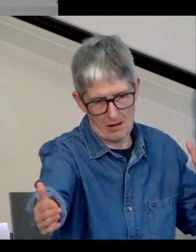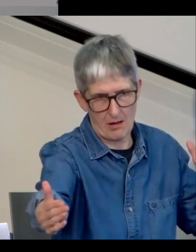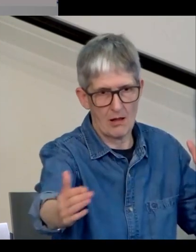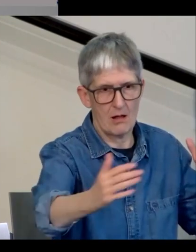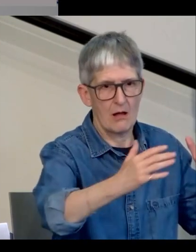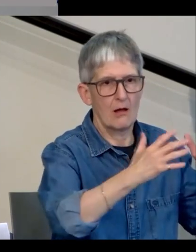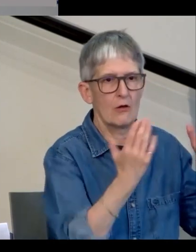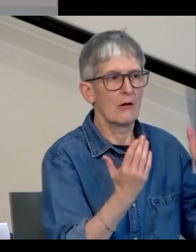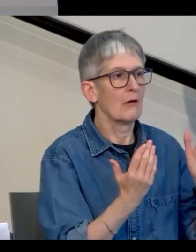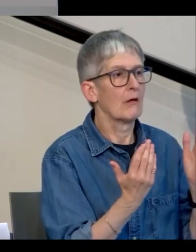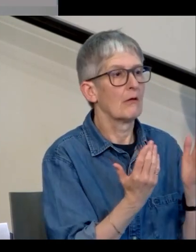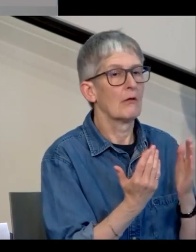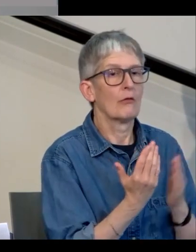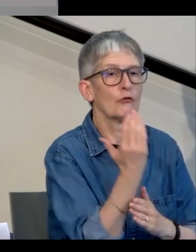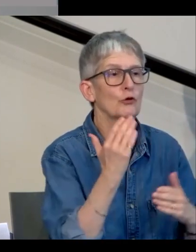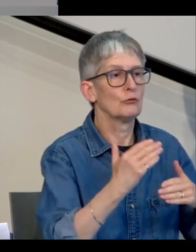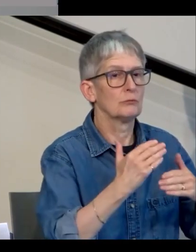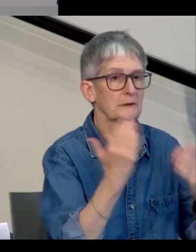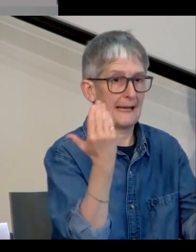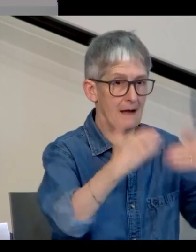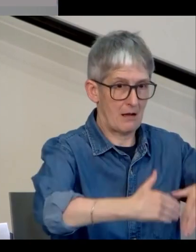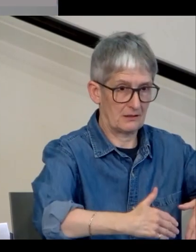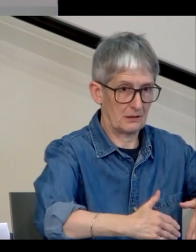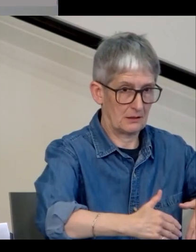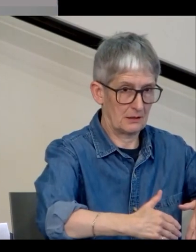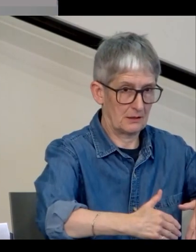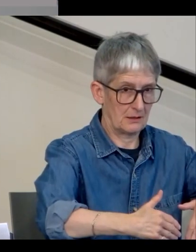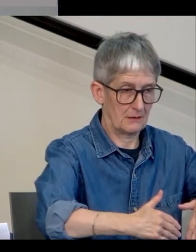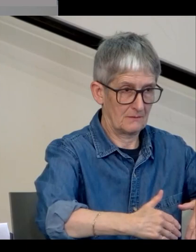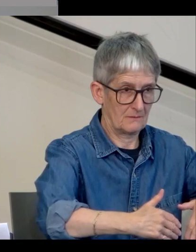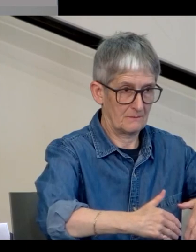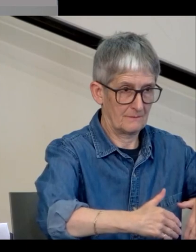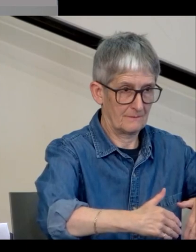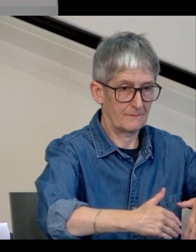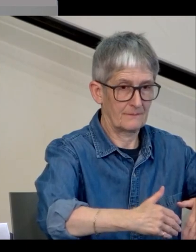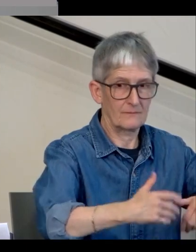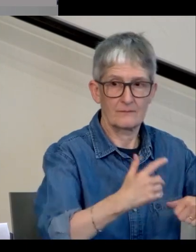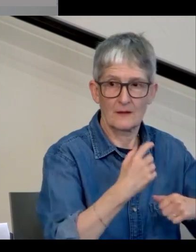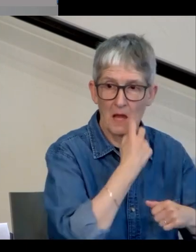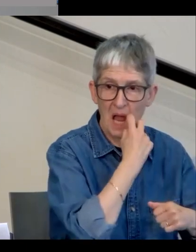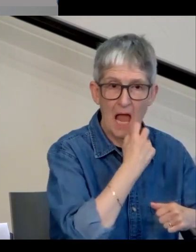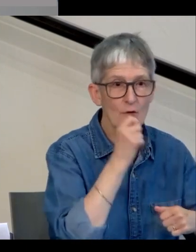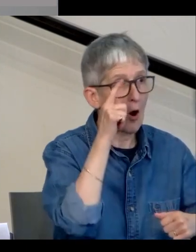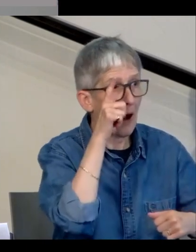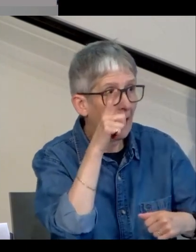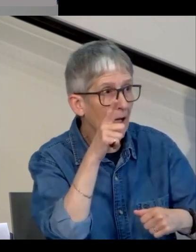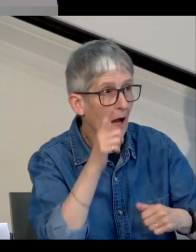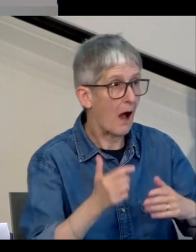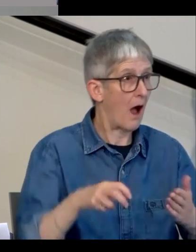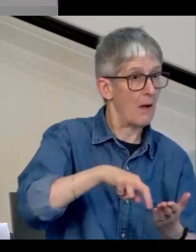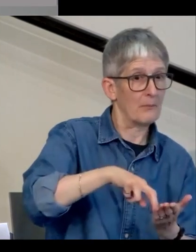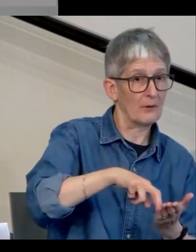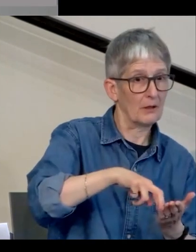cube, to be occupied. Not with people sleeping during the night, but people who are awake and up